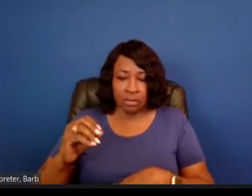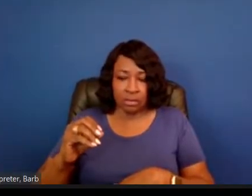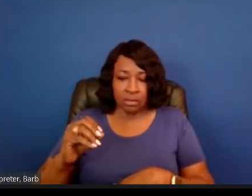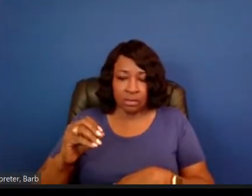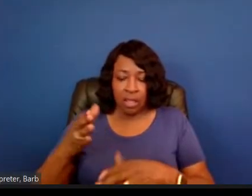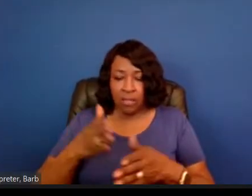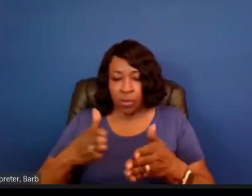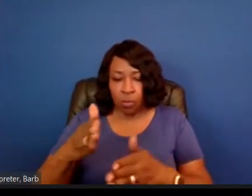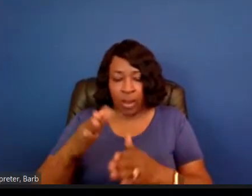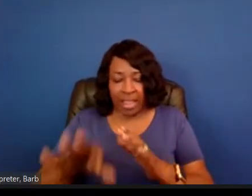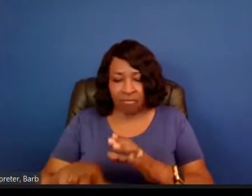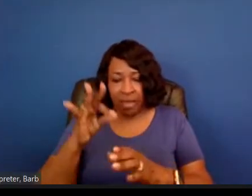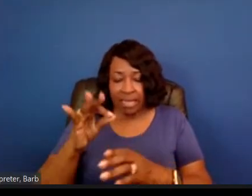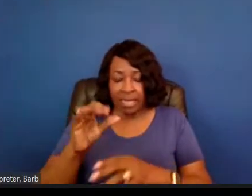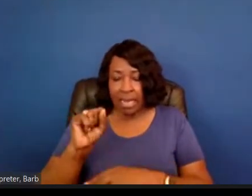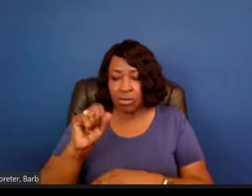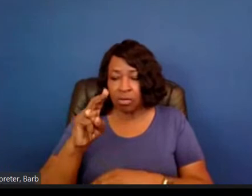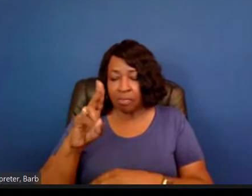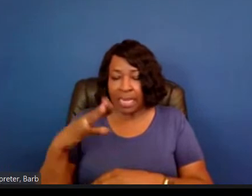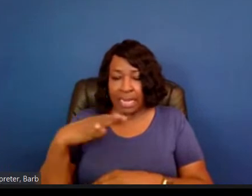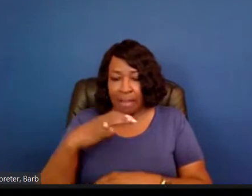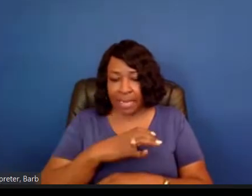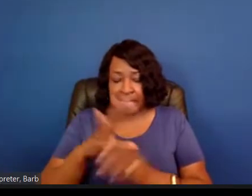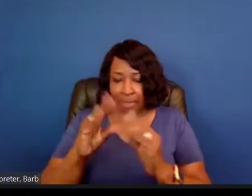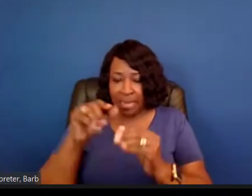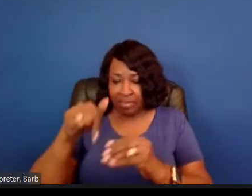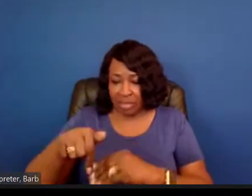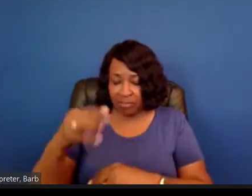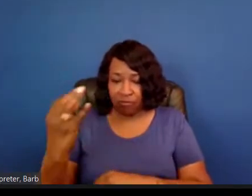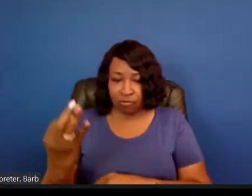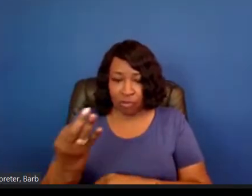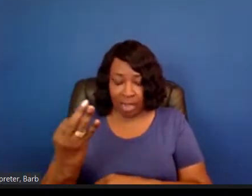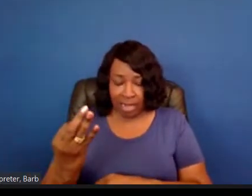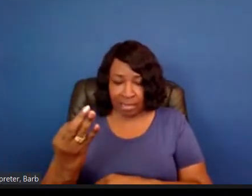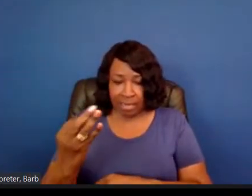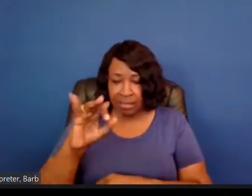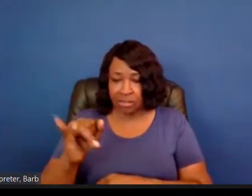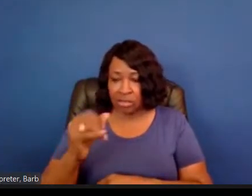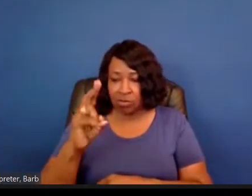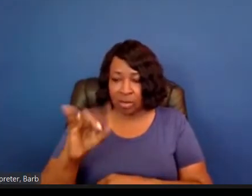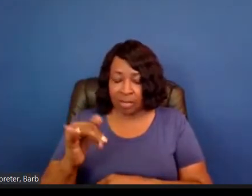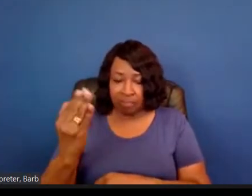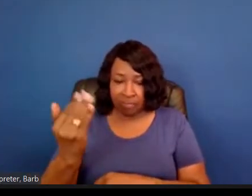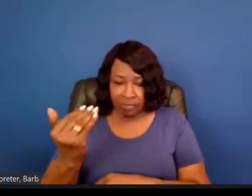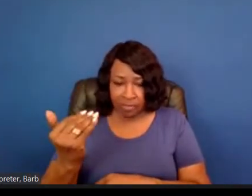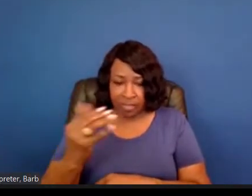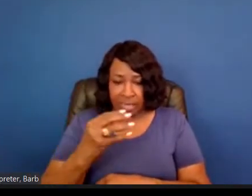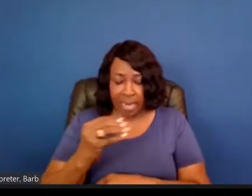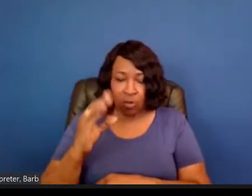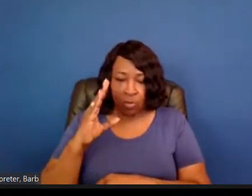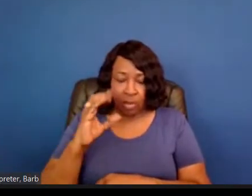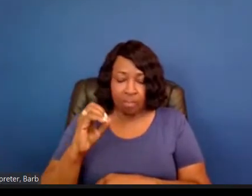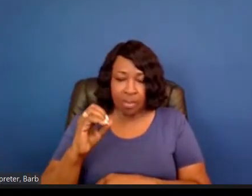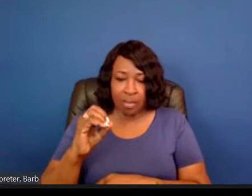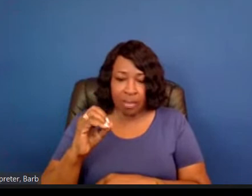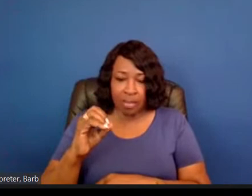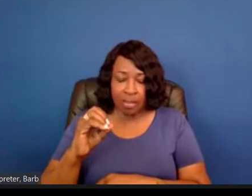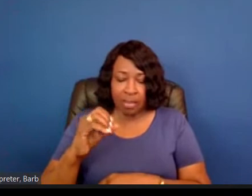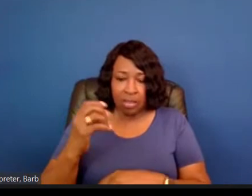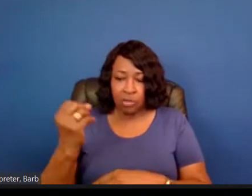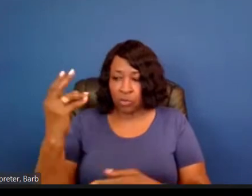Wayfinding Subcommittee is meeting this Friday, July 15th, and it's going to be held from 12 to